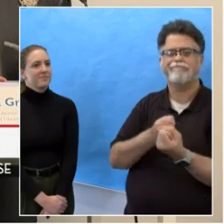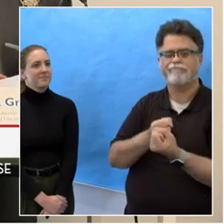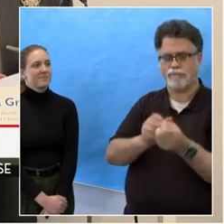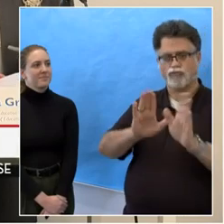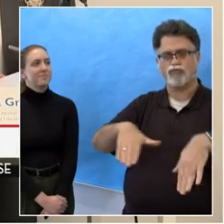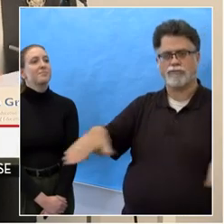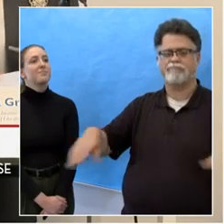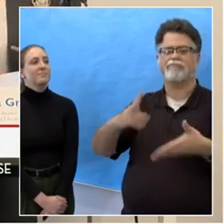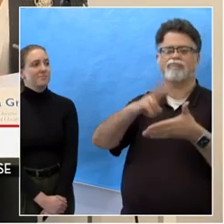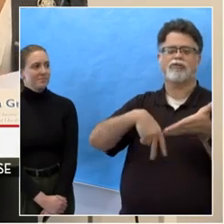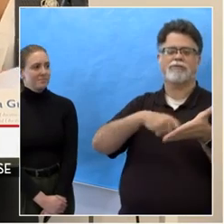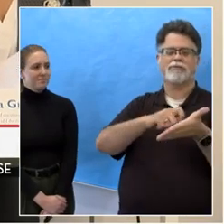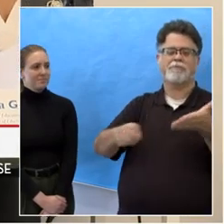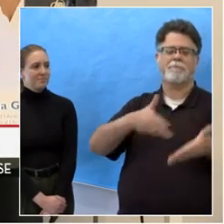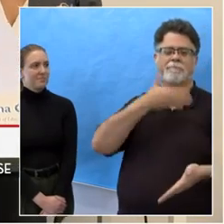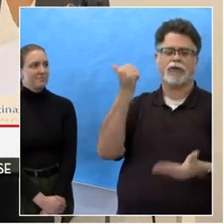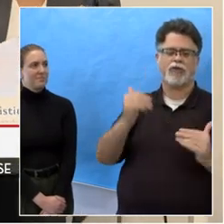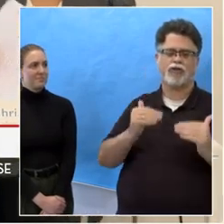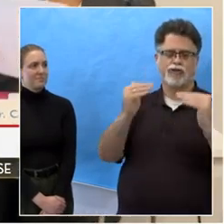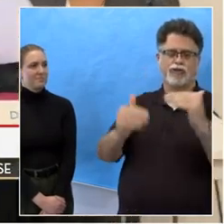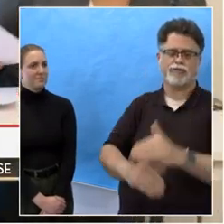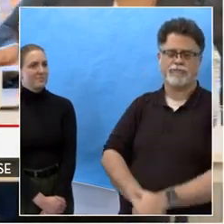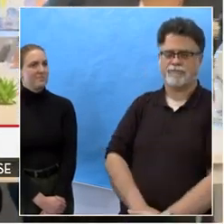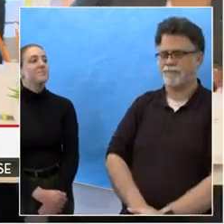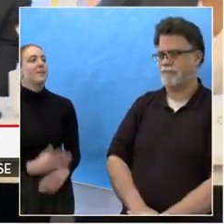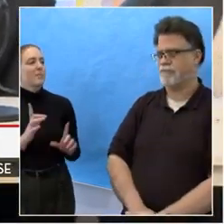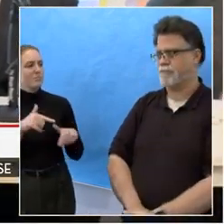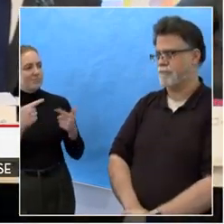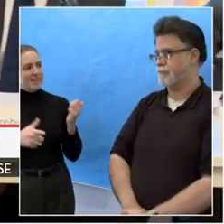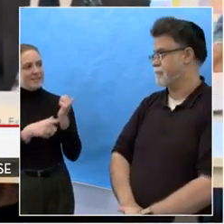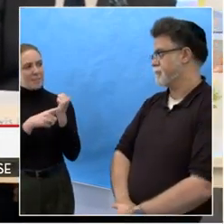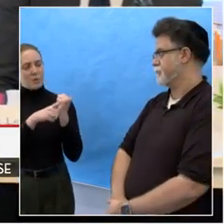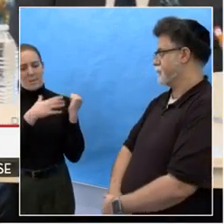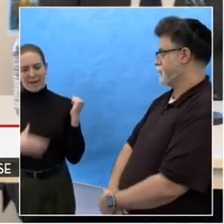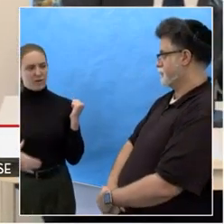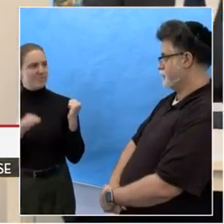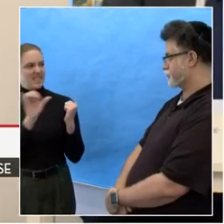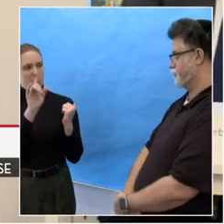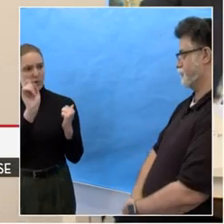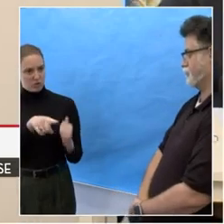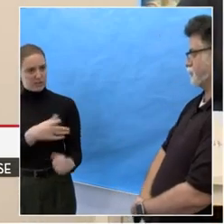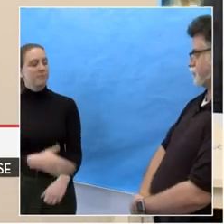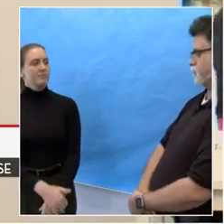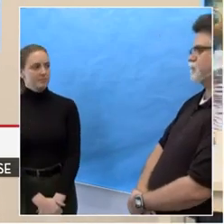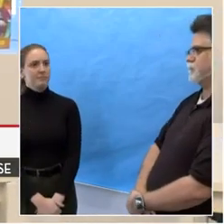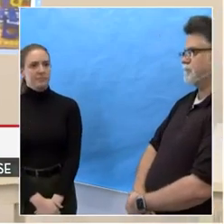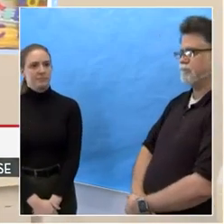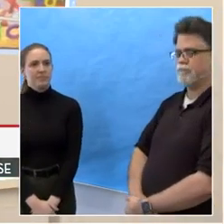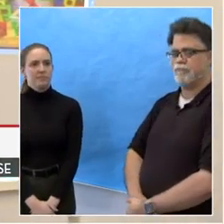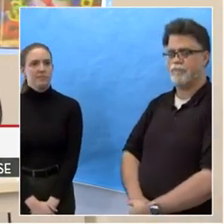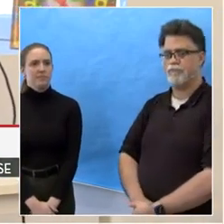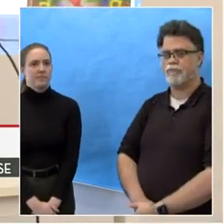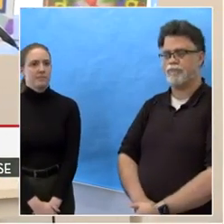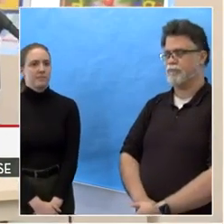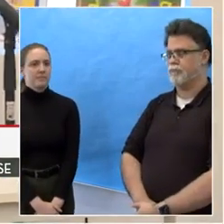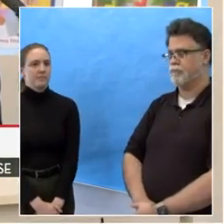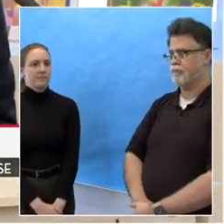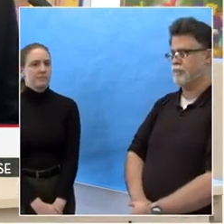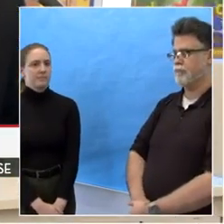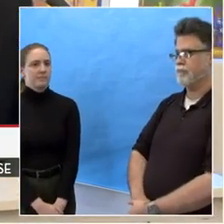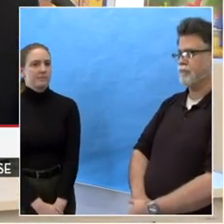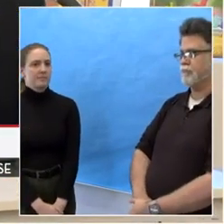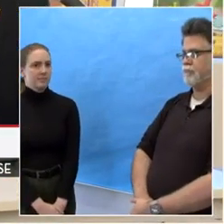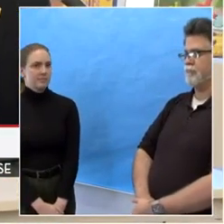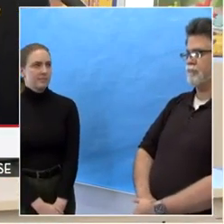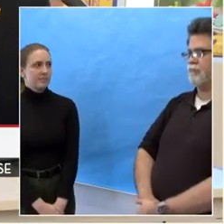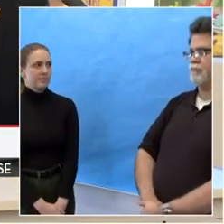Deputy Mayor, what will it look like for you? I am with you, Superintendent Grant, 100%. I want our schools and our homes to be bursting with